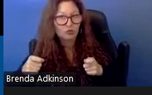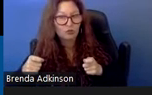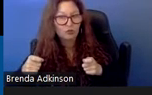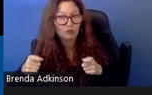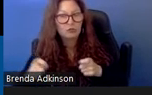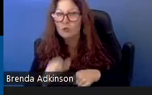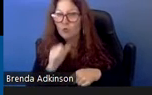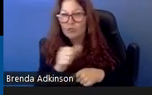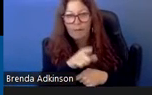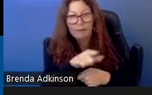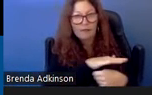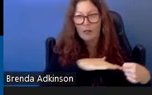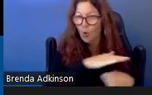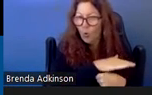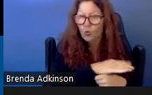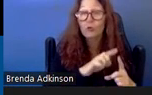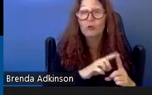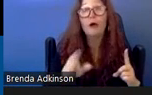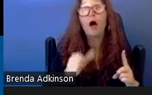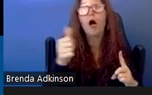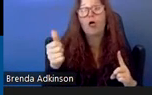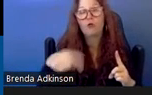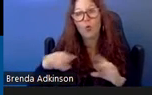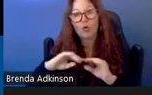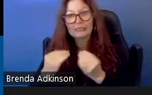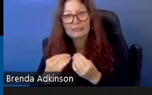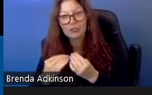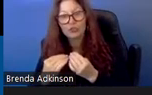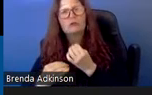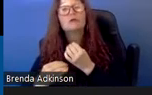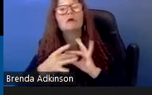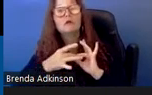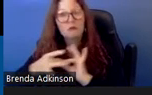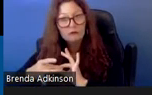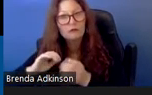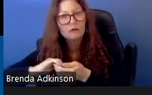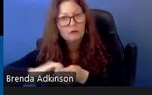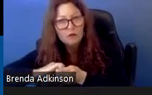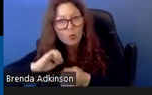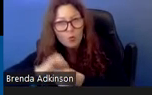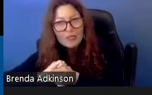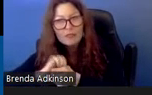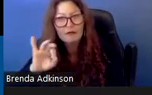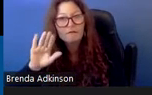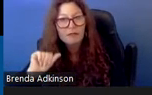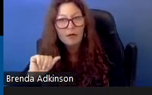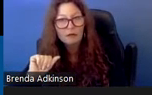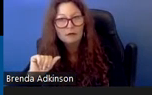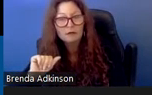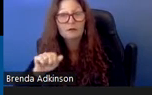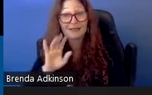be an entity on behalf of FEMA doing that. So this presentation has been about the grant. Good question.